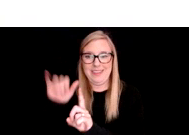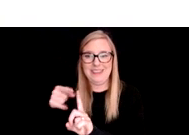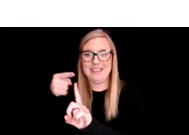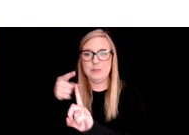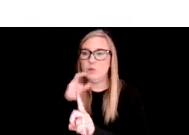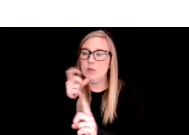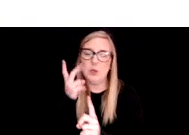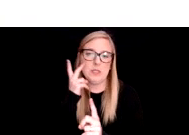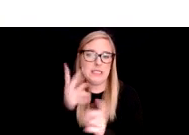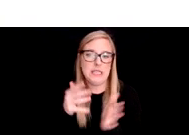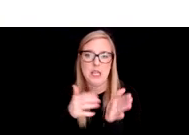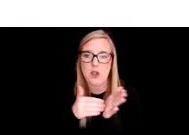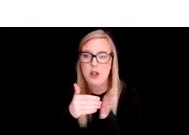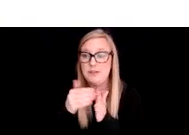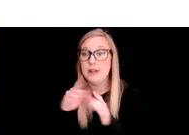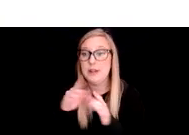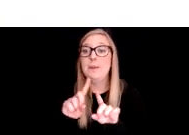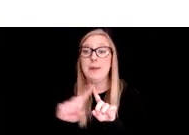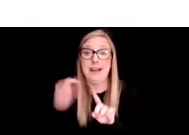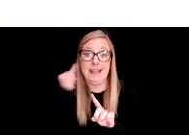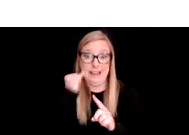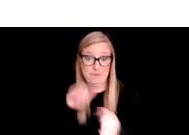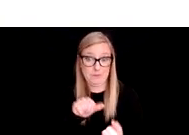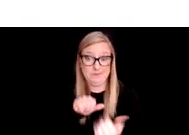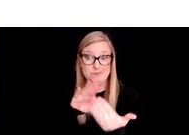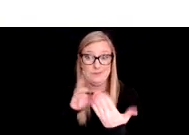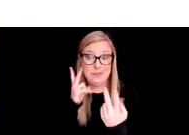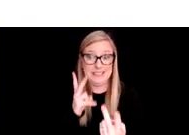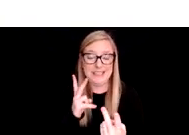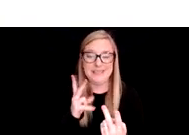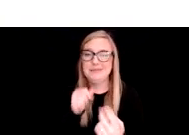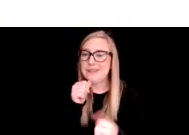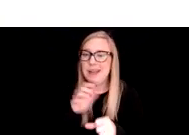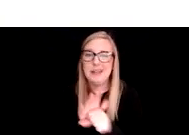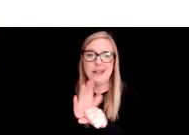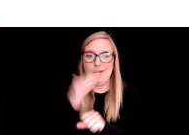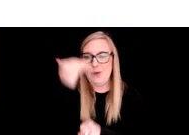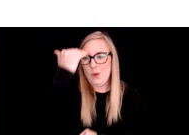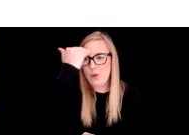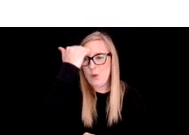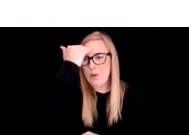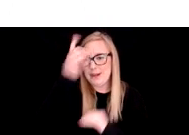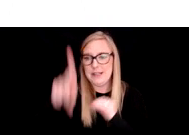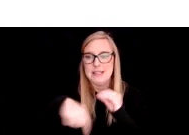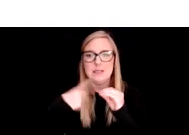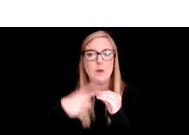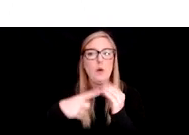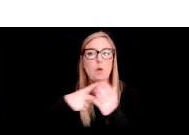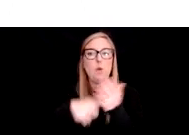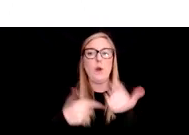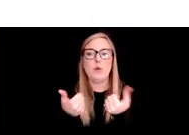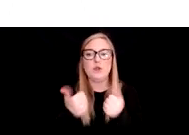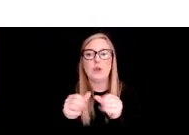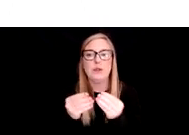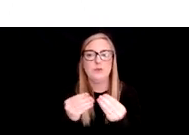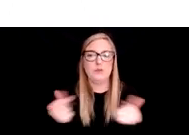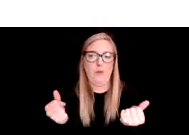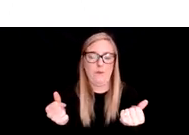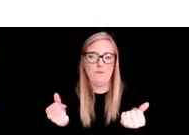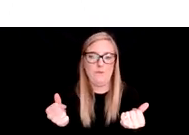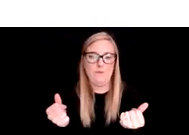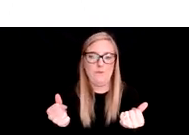as often, but when we do run into it, there is little awareness to what this is trying to solve. So